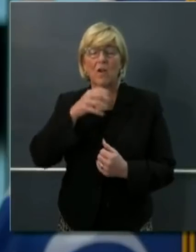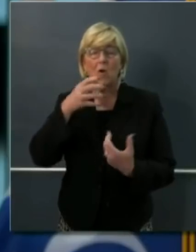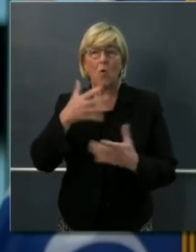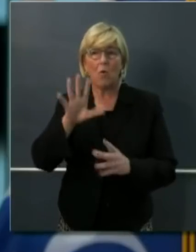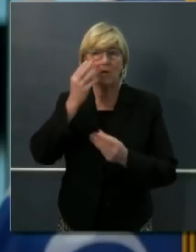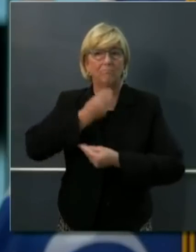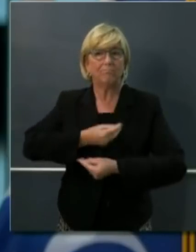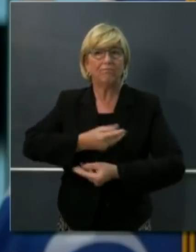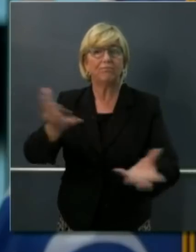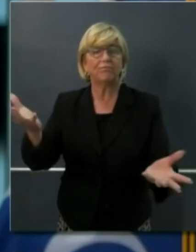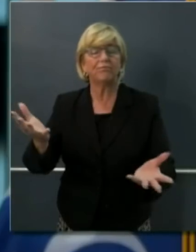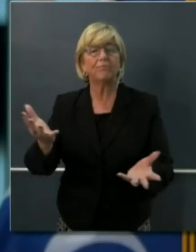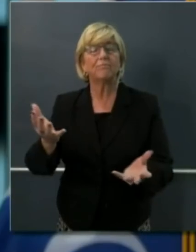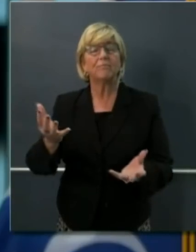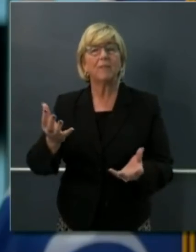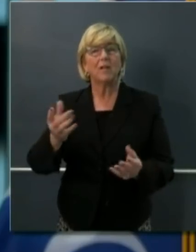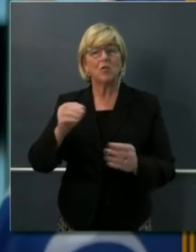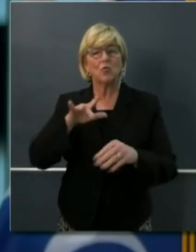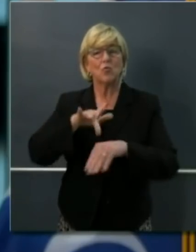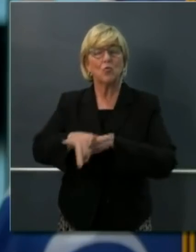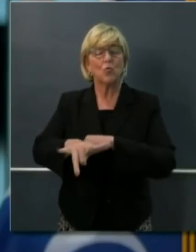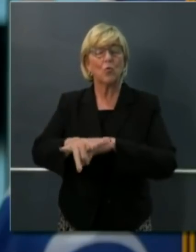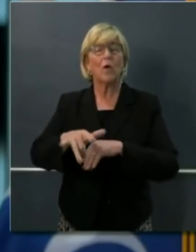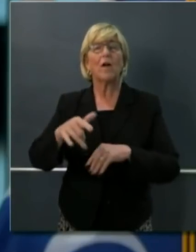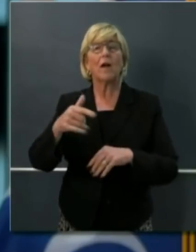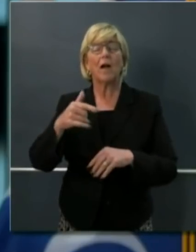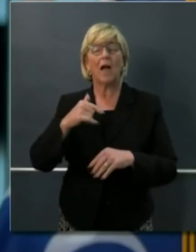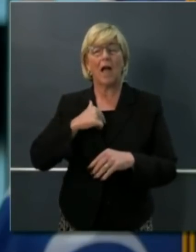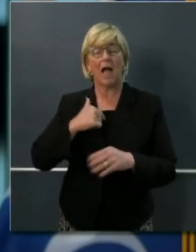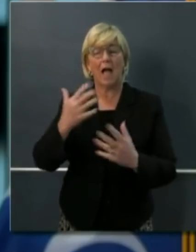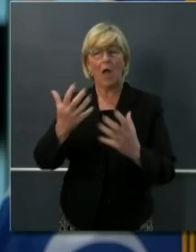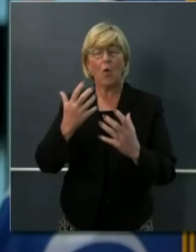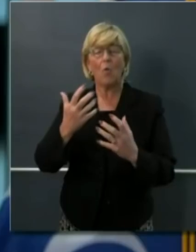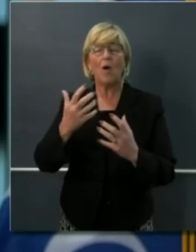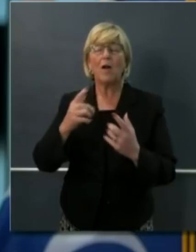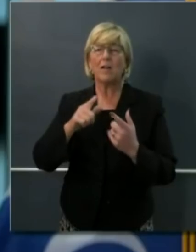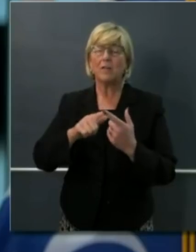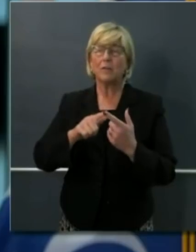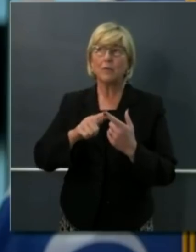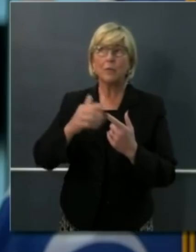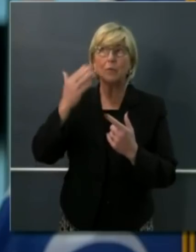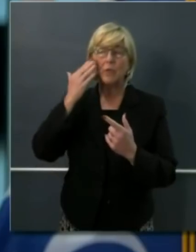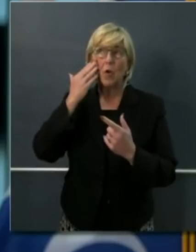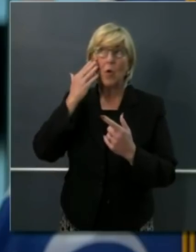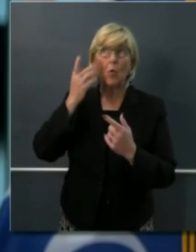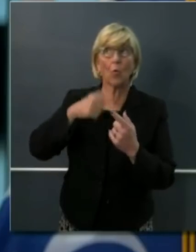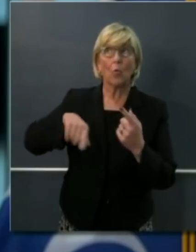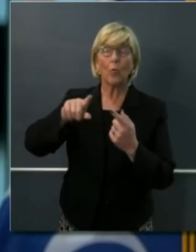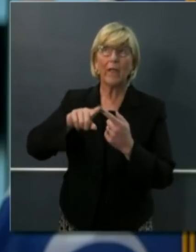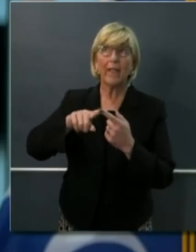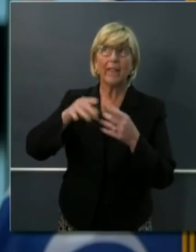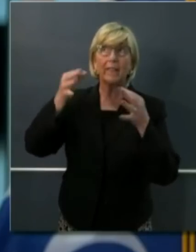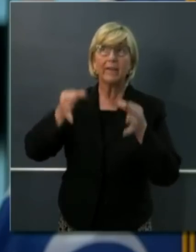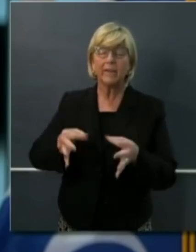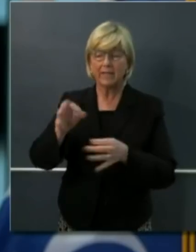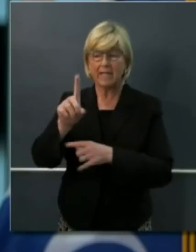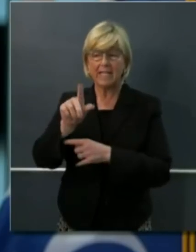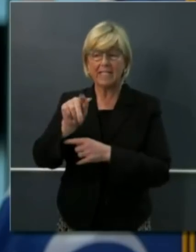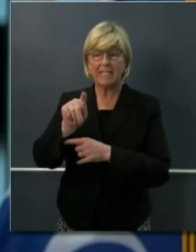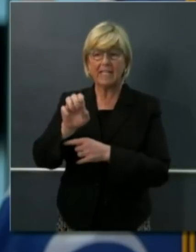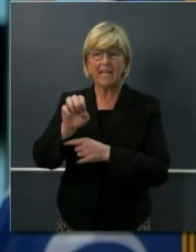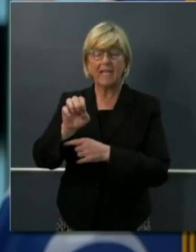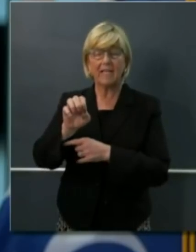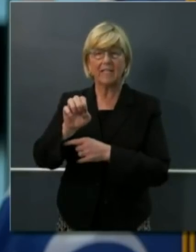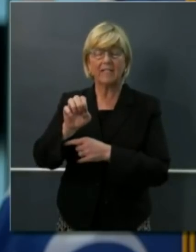information more with you than I do. And I wish I could prescribe a specific date to say, well, we can turn out the